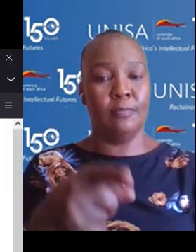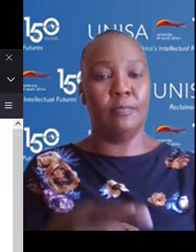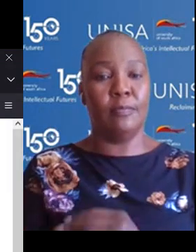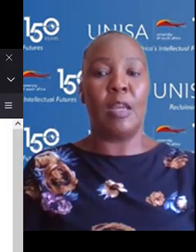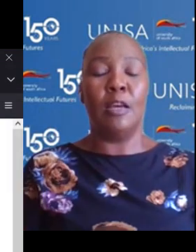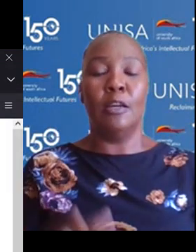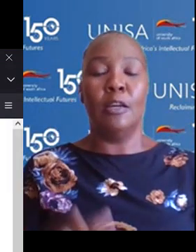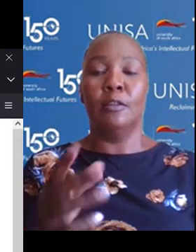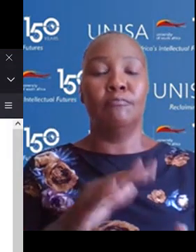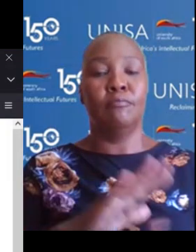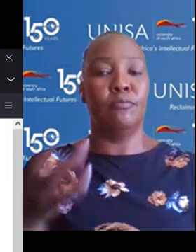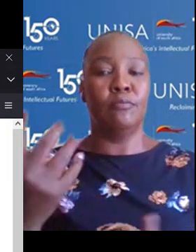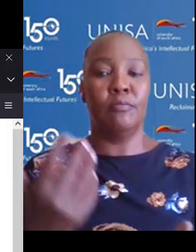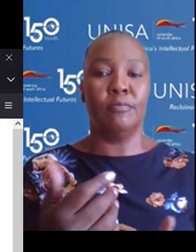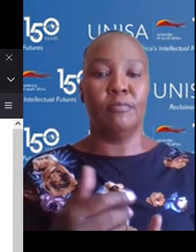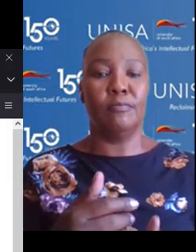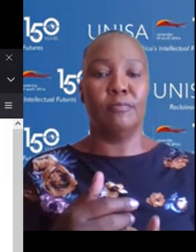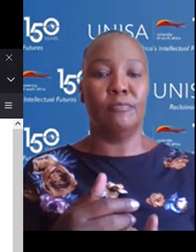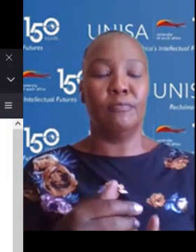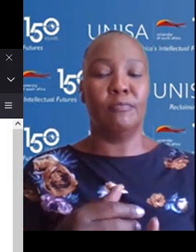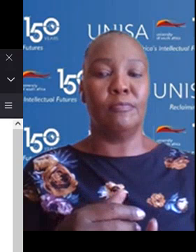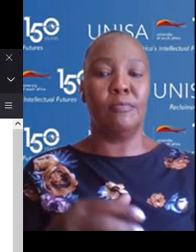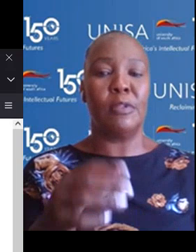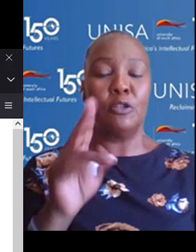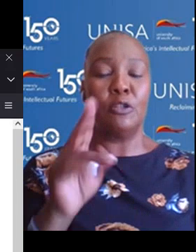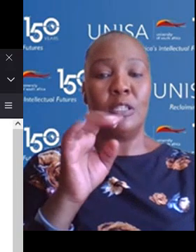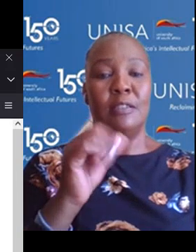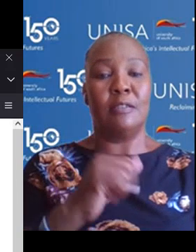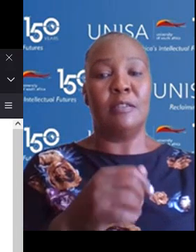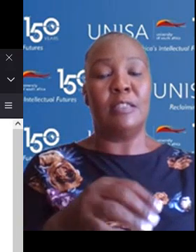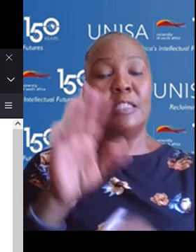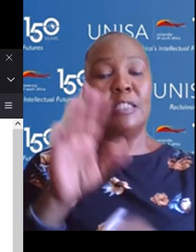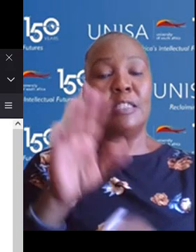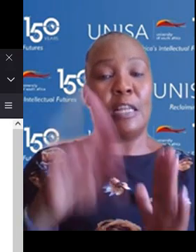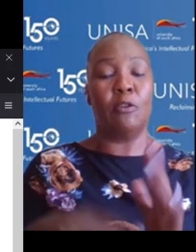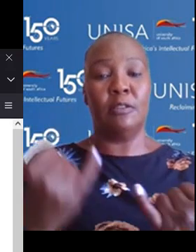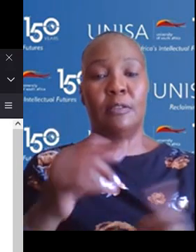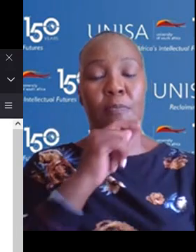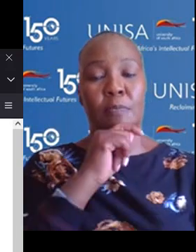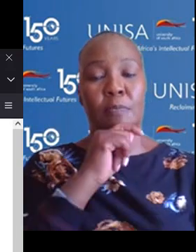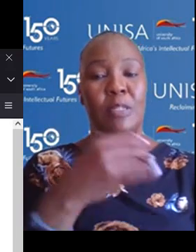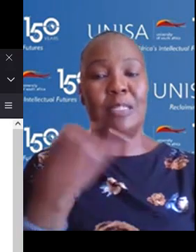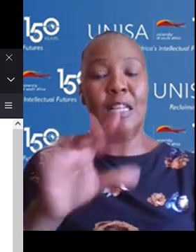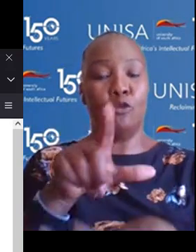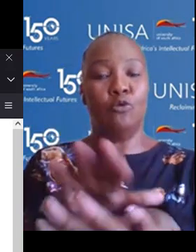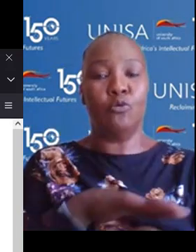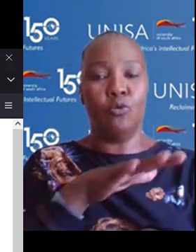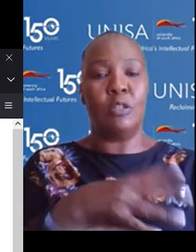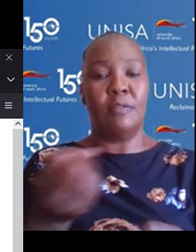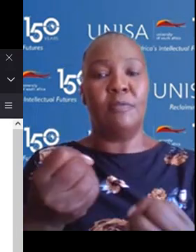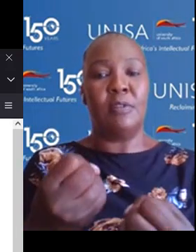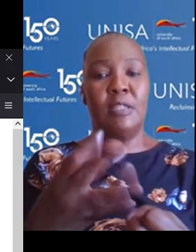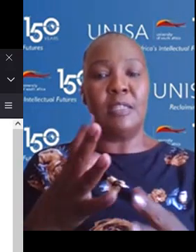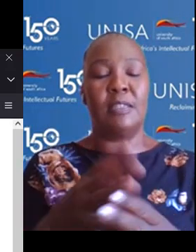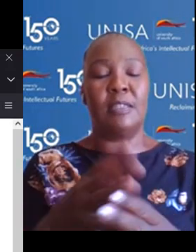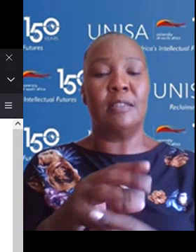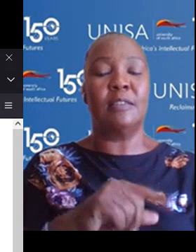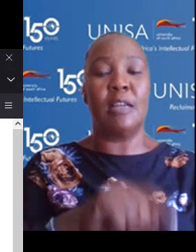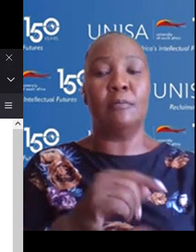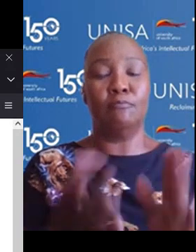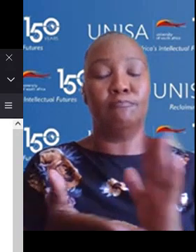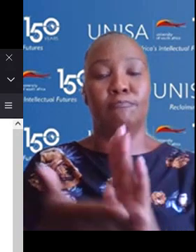Currently, my UNISA was down this morning, but it is still a bit slow. So just give it some time to load if you are